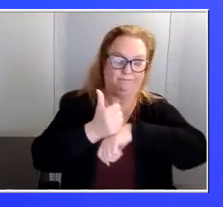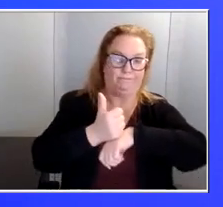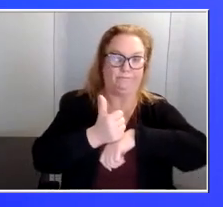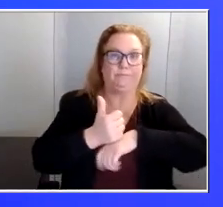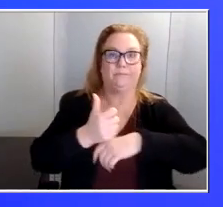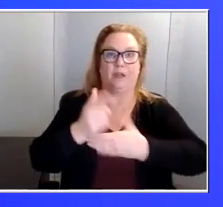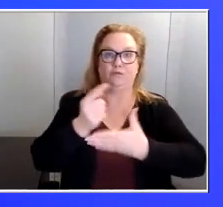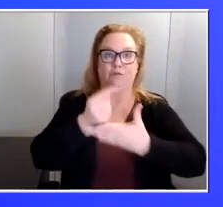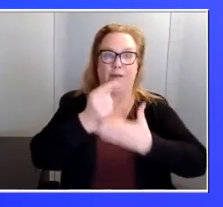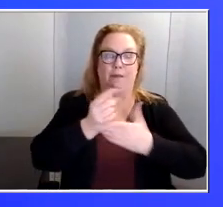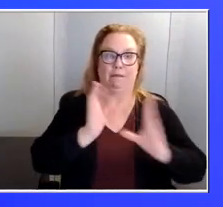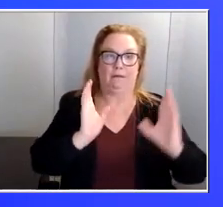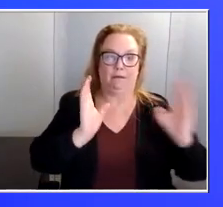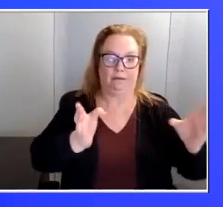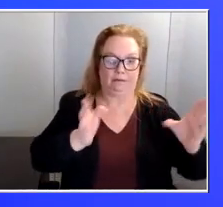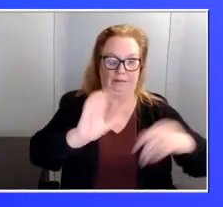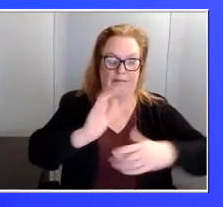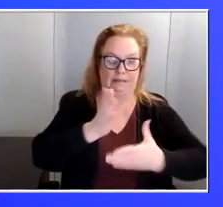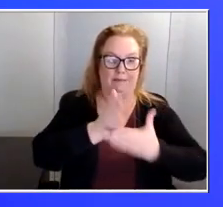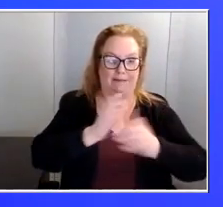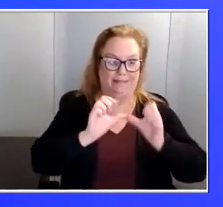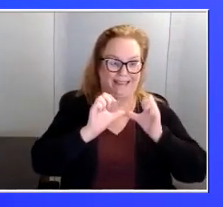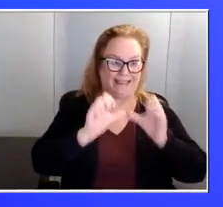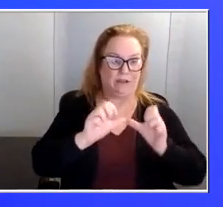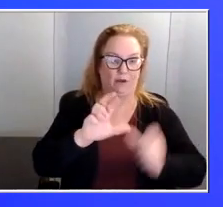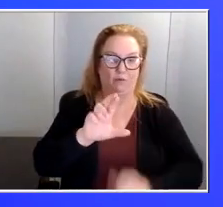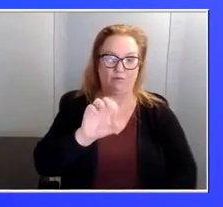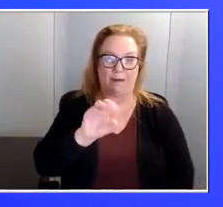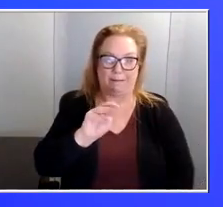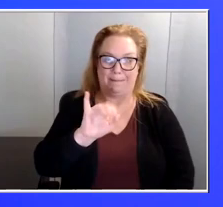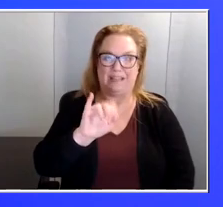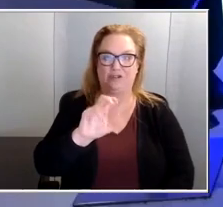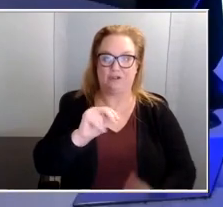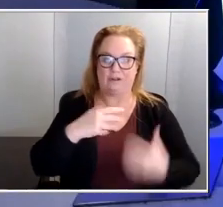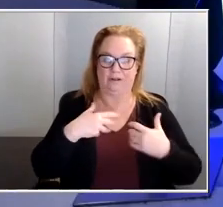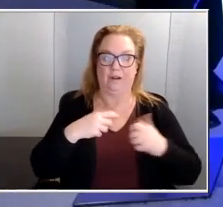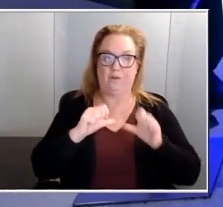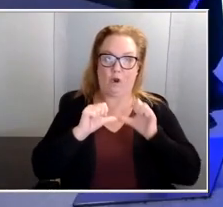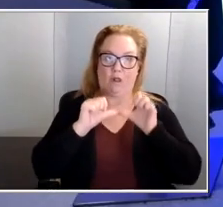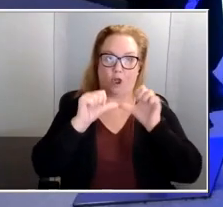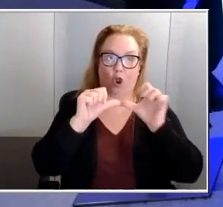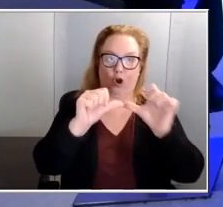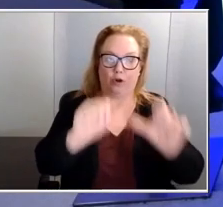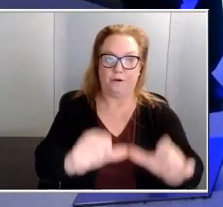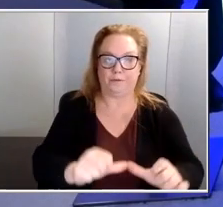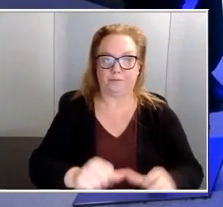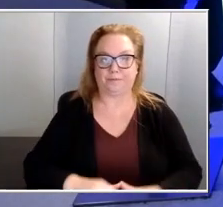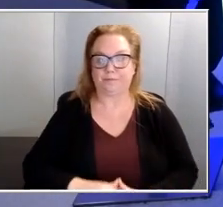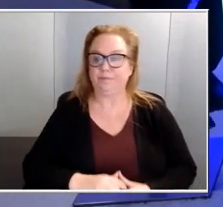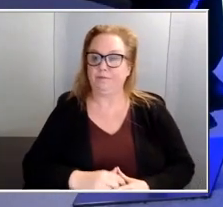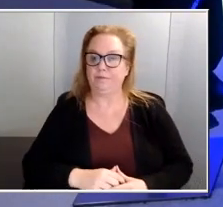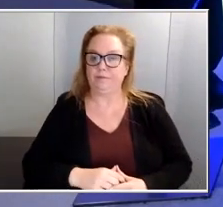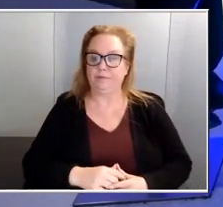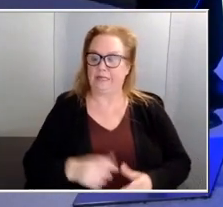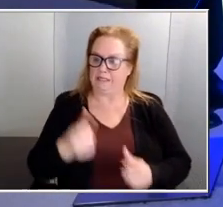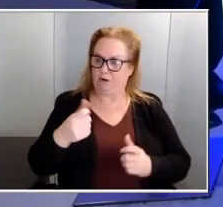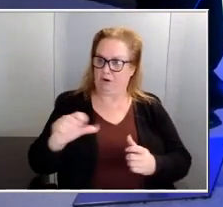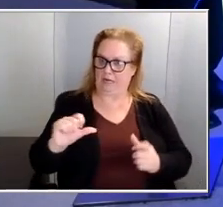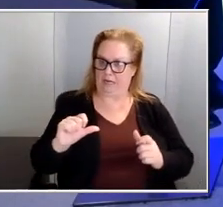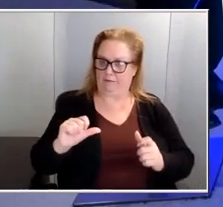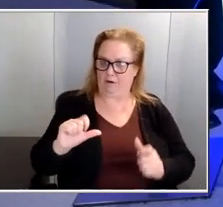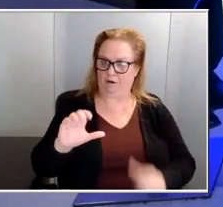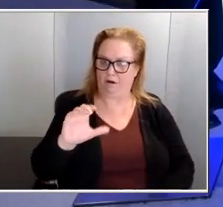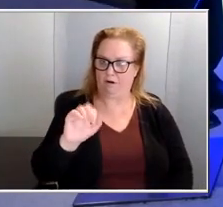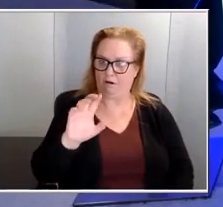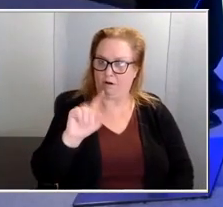order to see if these patients can stay in remission longer than that in the future. That'd be pretty amazing. And is there ever a chance you can do another CAR T